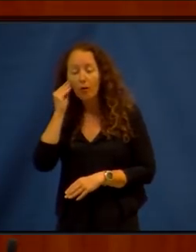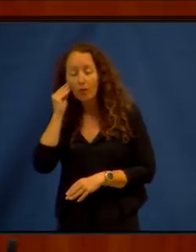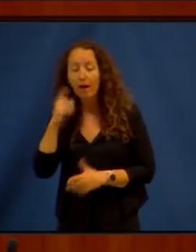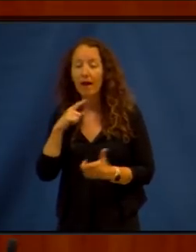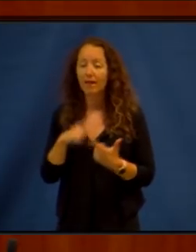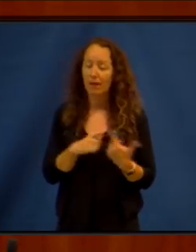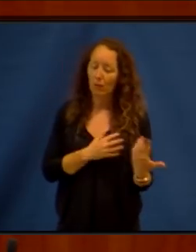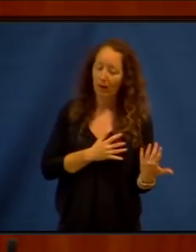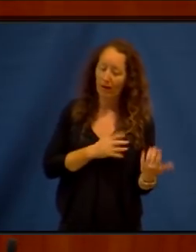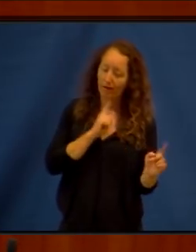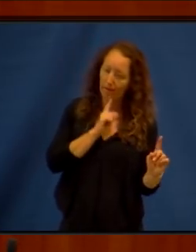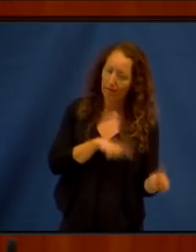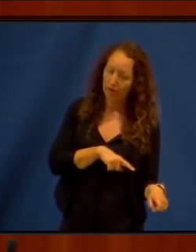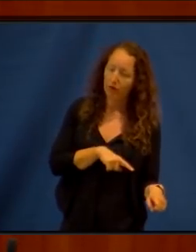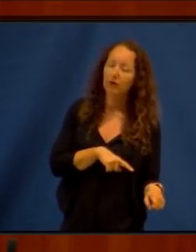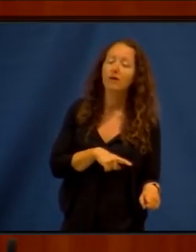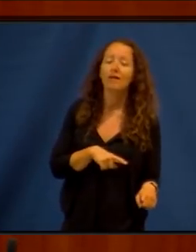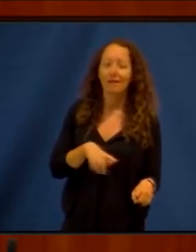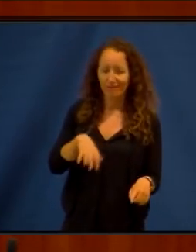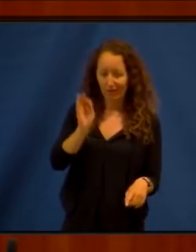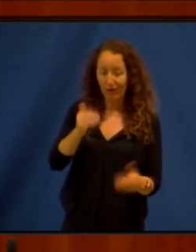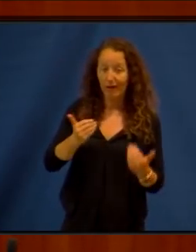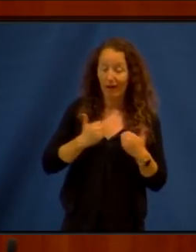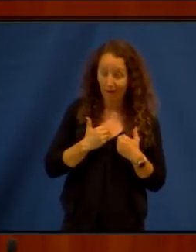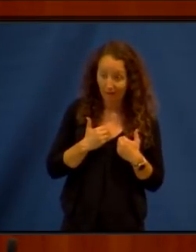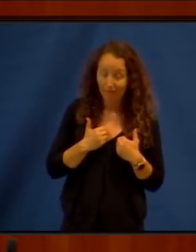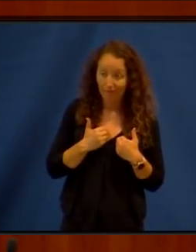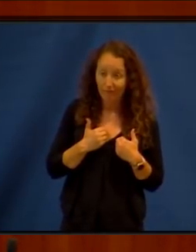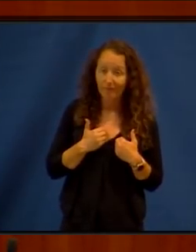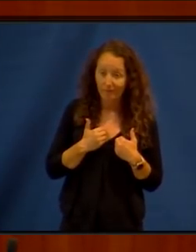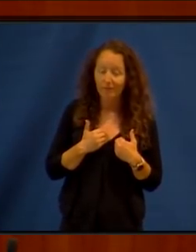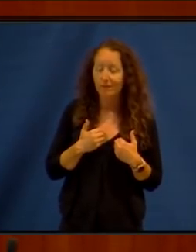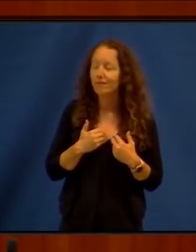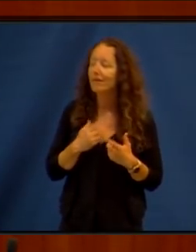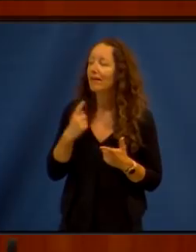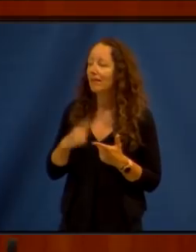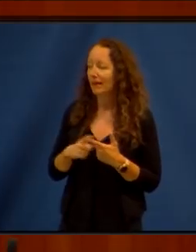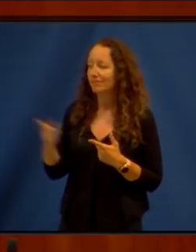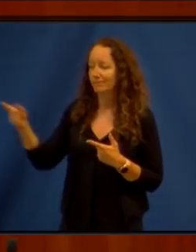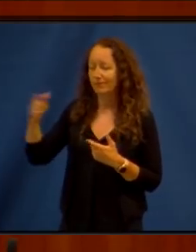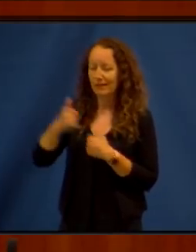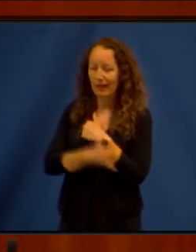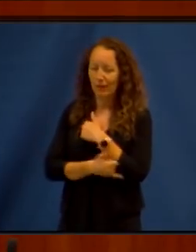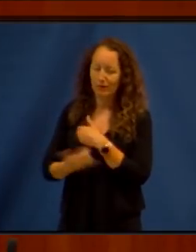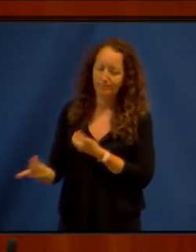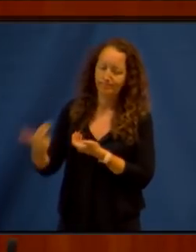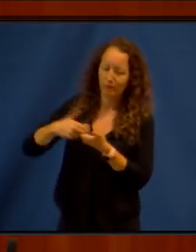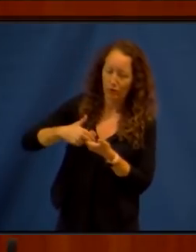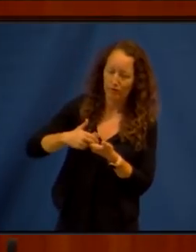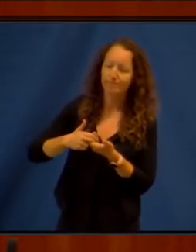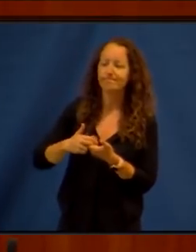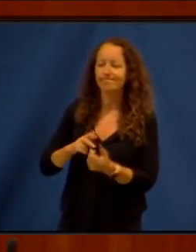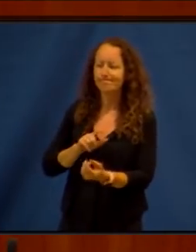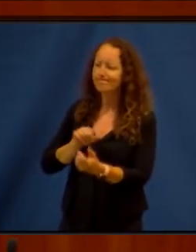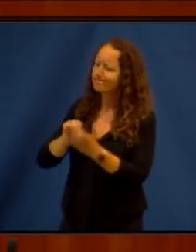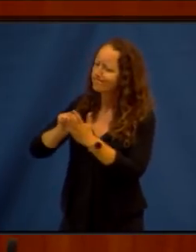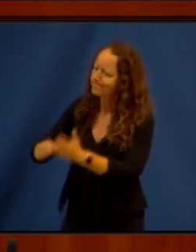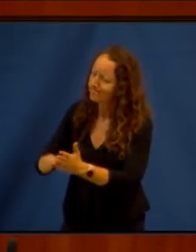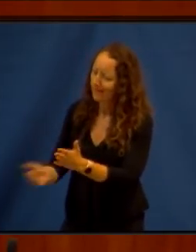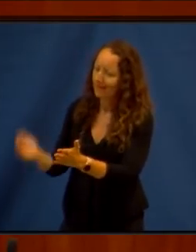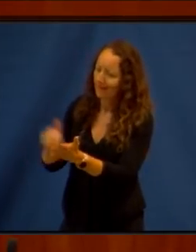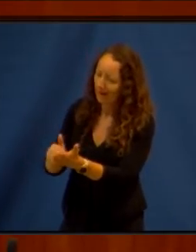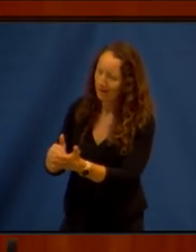public health department gets involved, they reinforce it there again too. So it's not at the end of the process, it's at the very